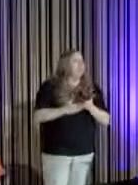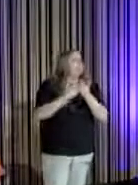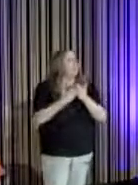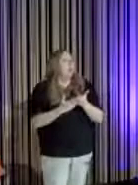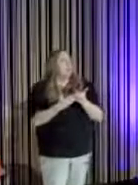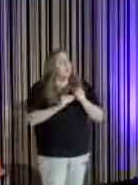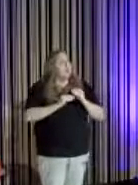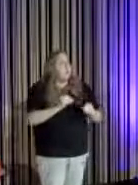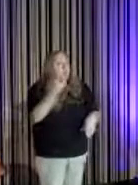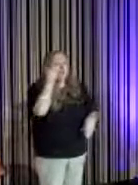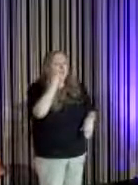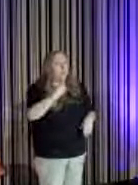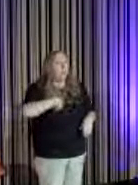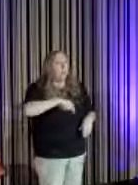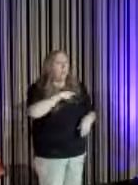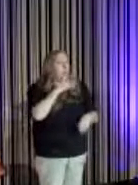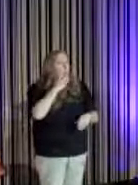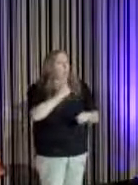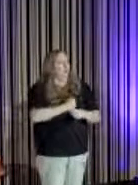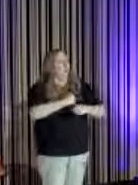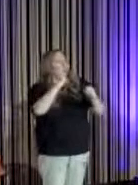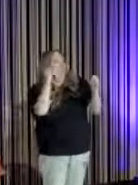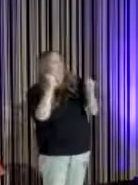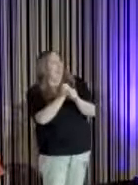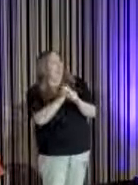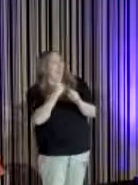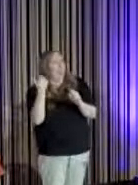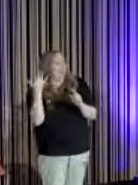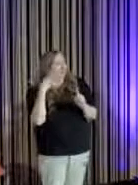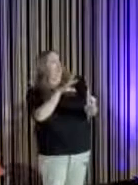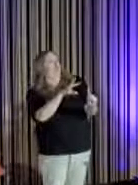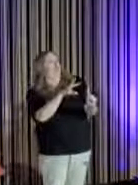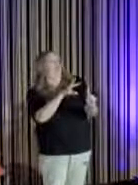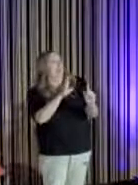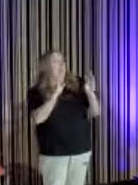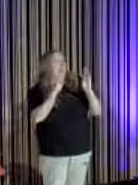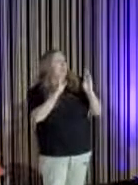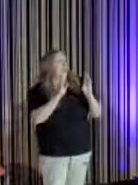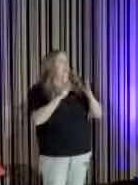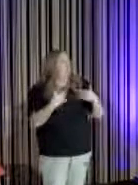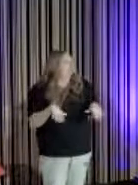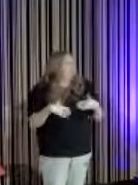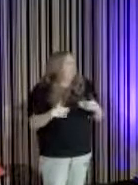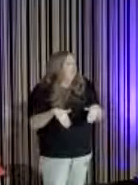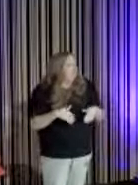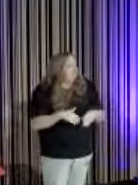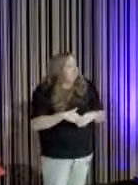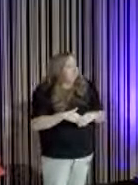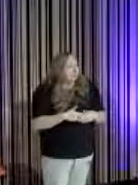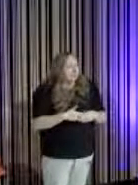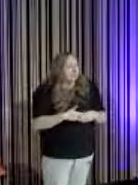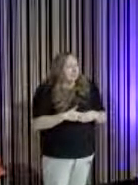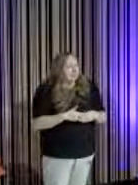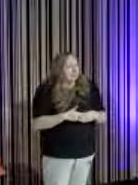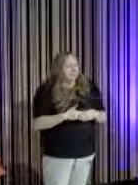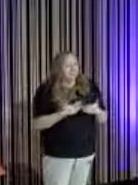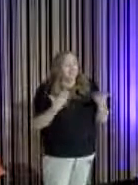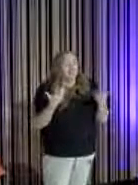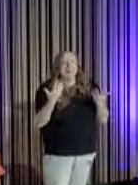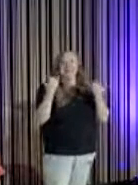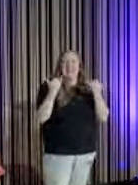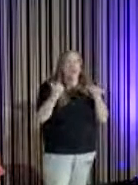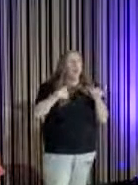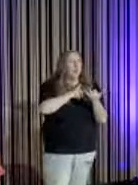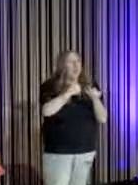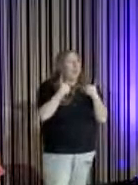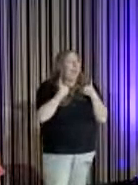reach such a novelty. We completely, I think all the group is made of 20 different coordinators,